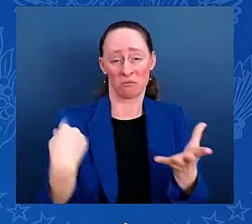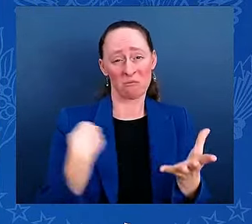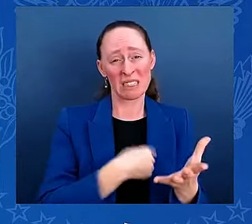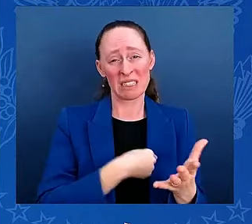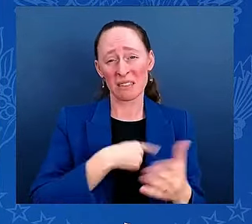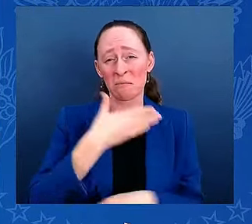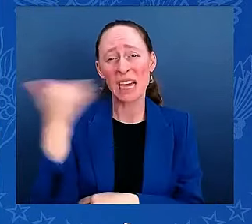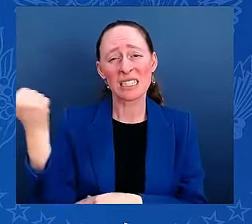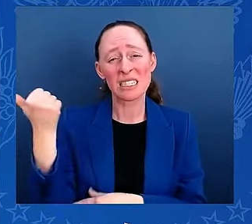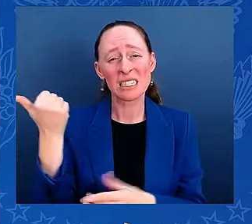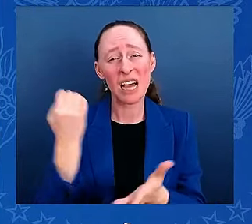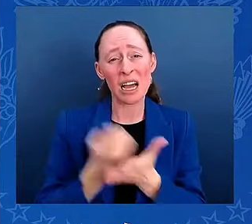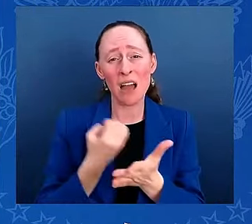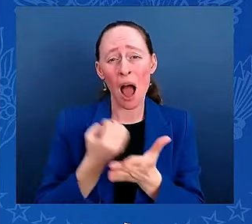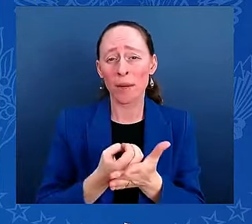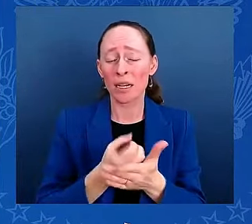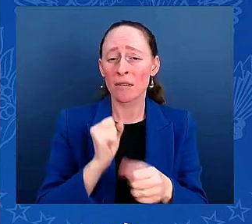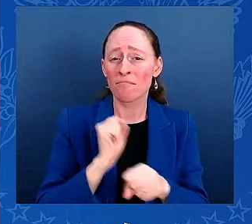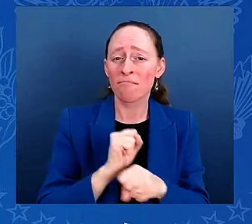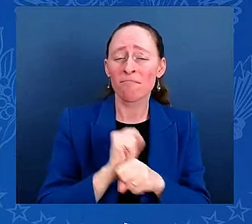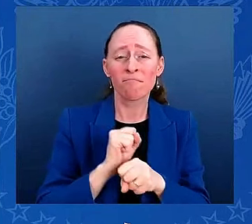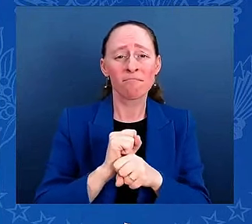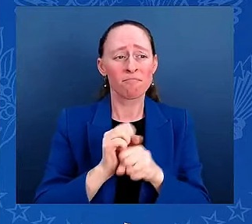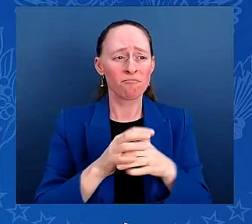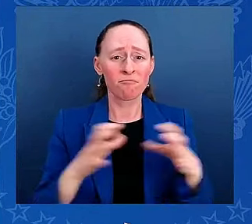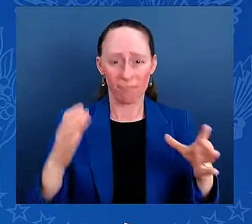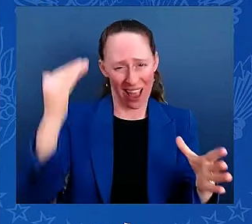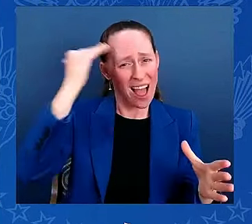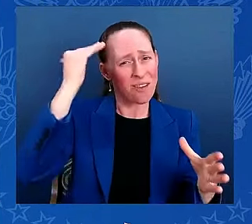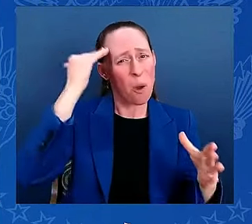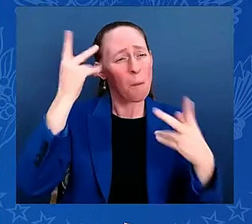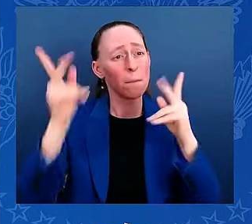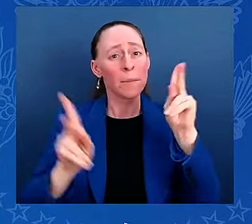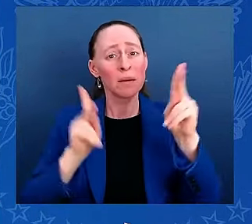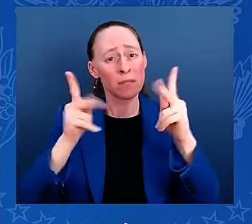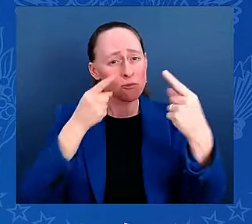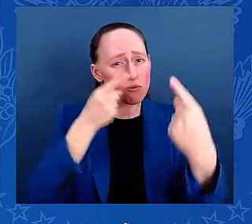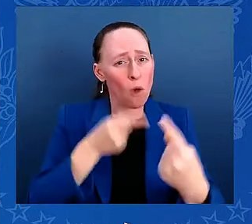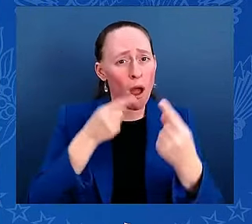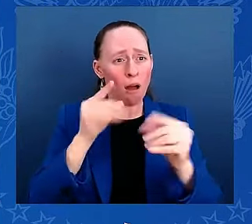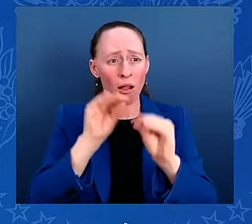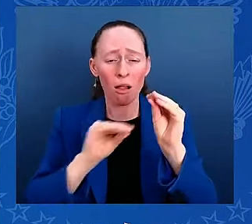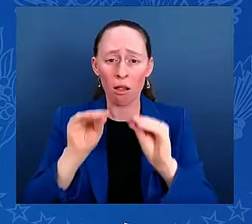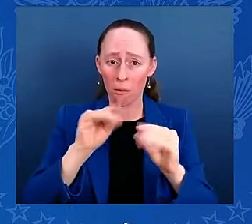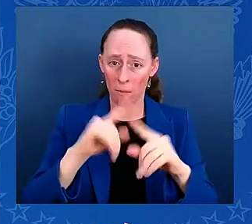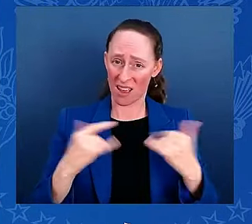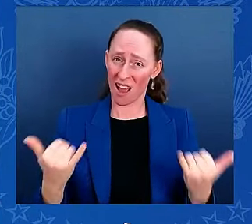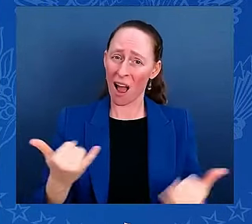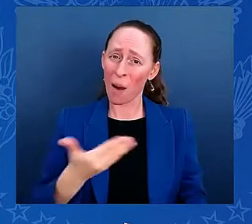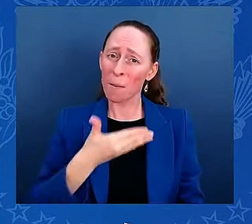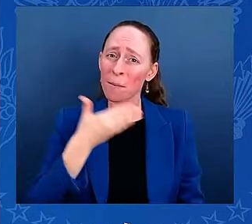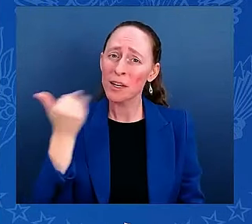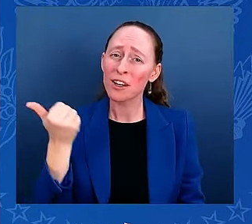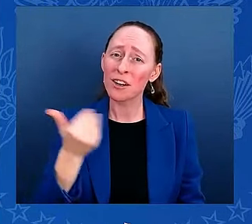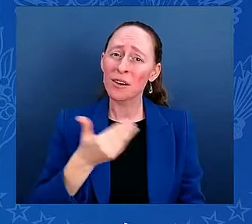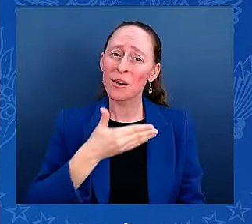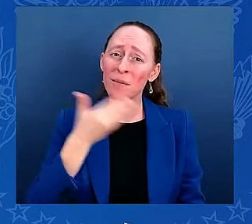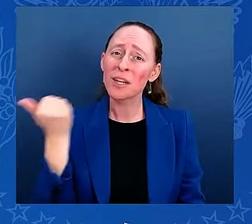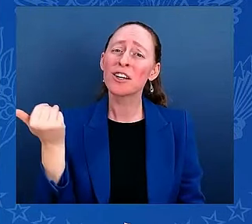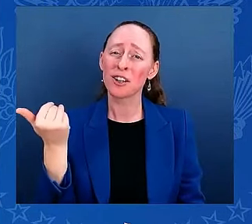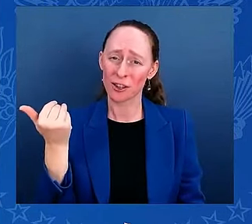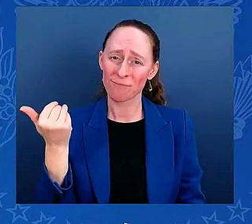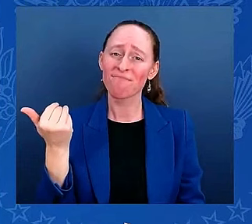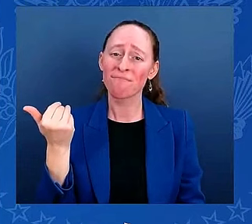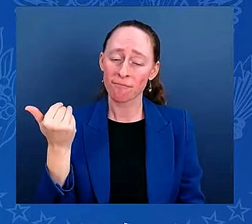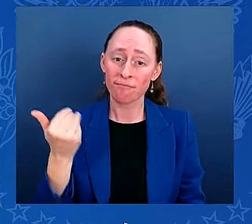Together, we've changed America for the better. Now we have 74 days to finish the term, our term.